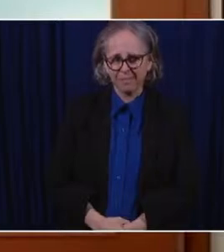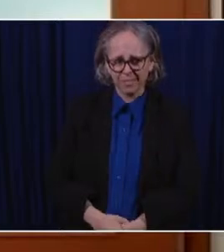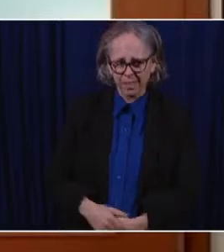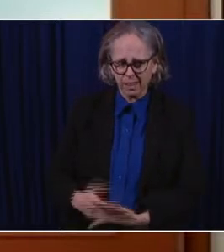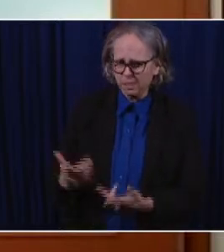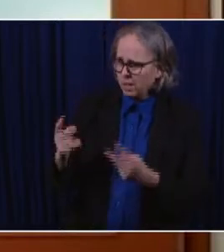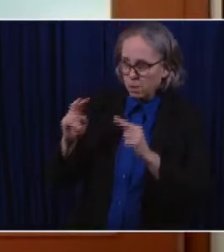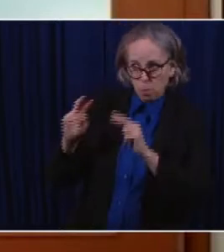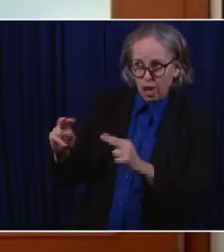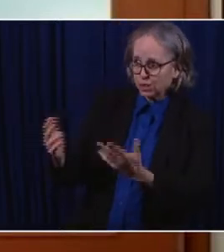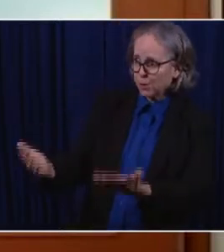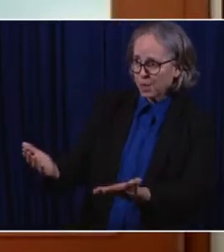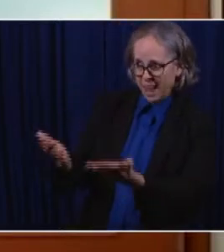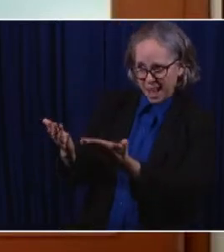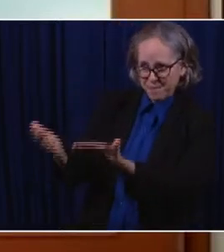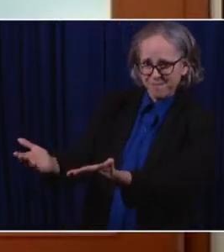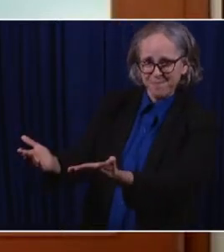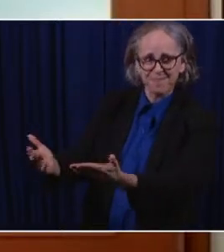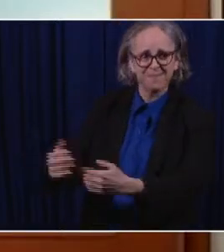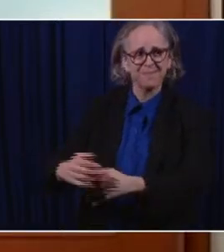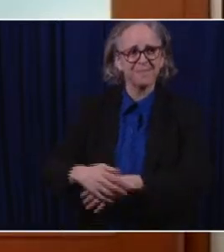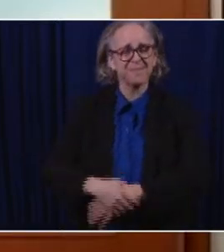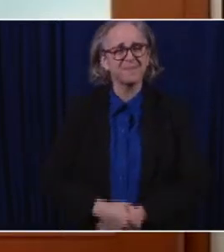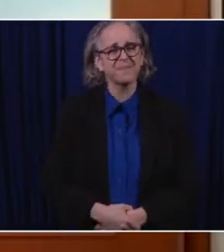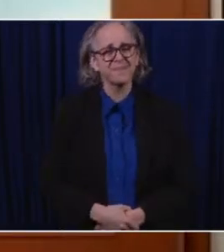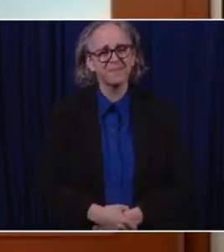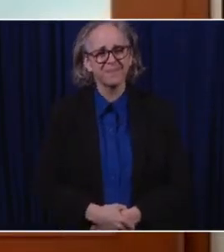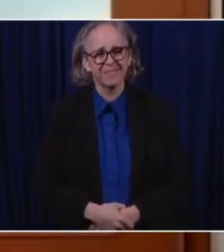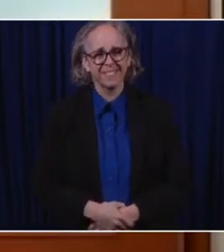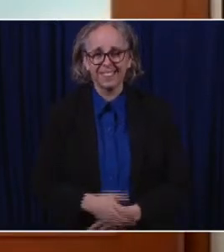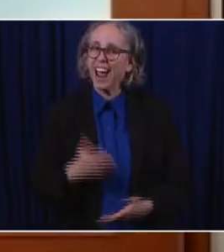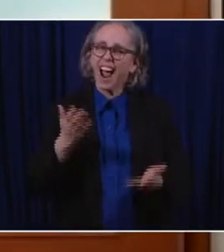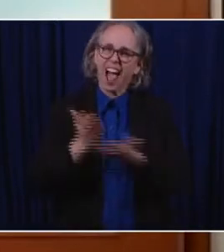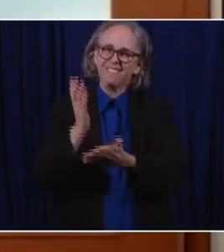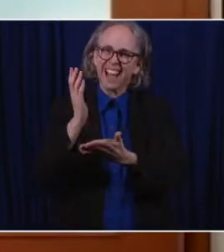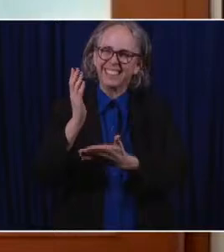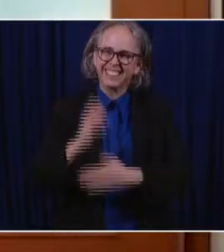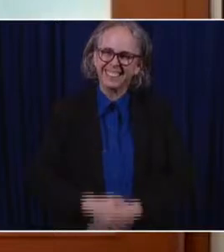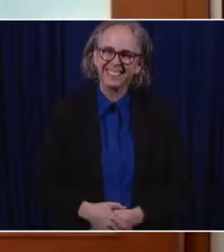the vaccination then. All right. Alrighty.